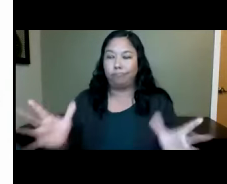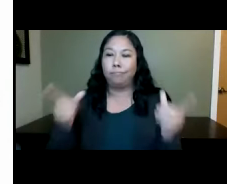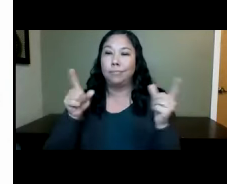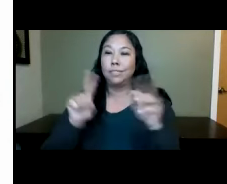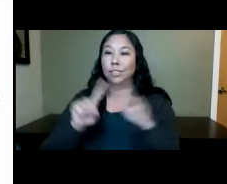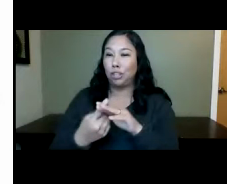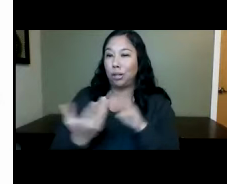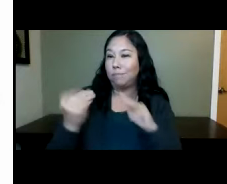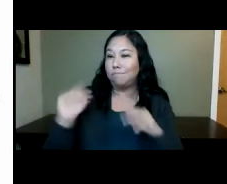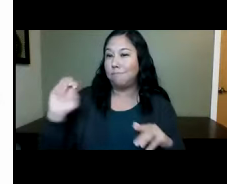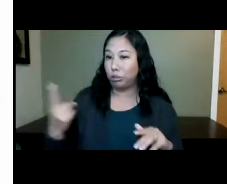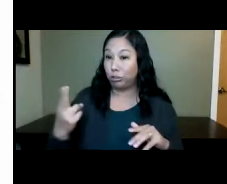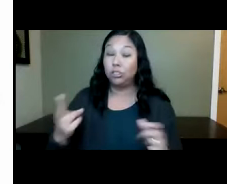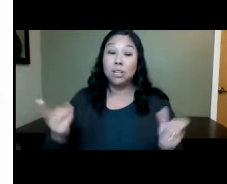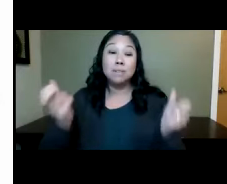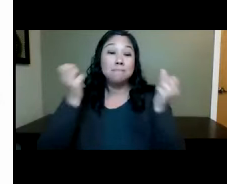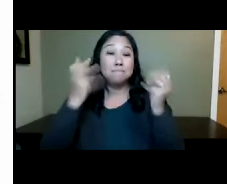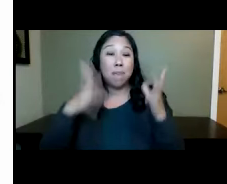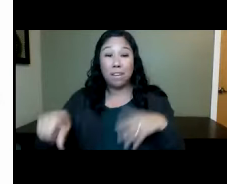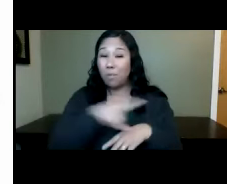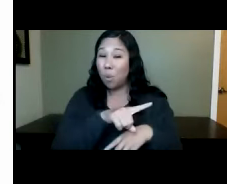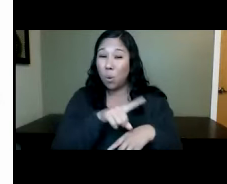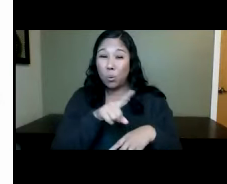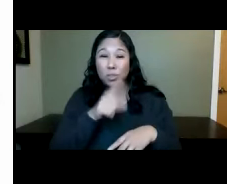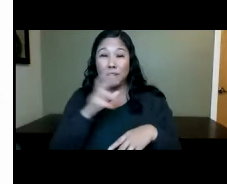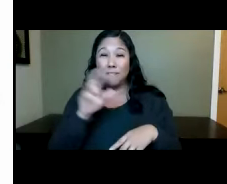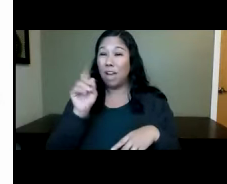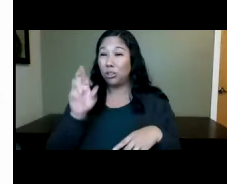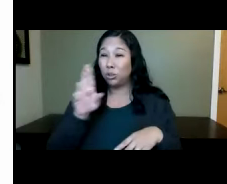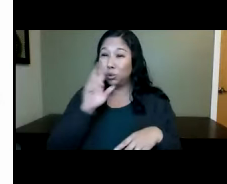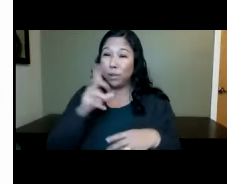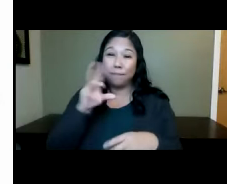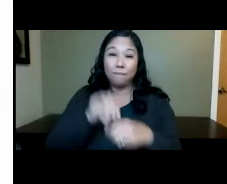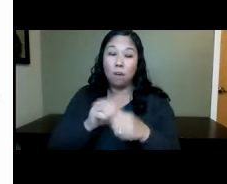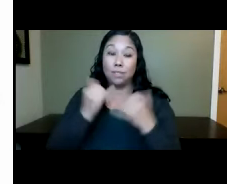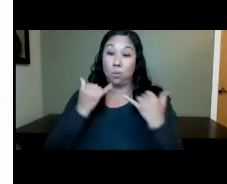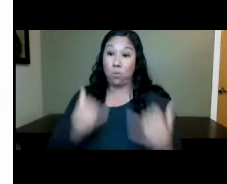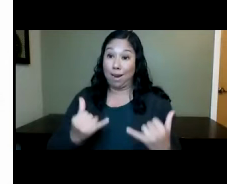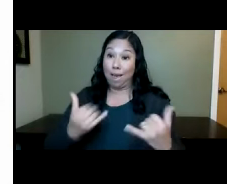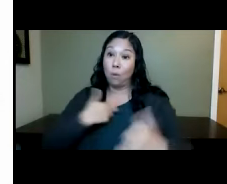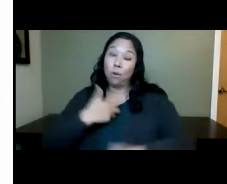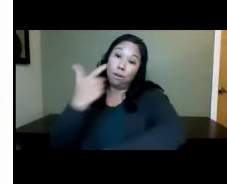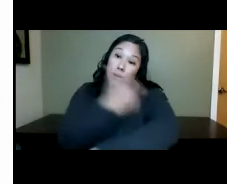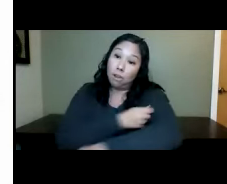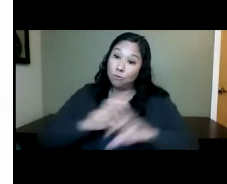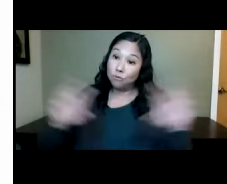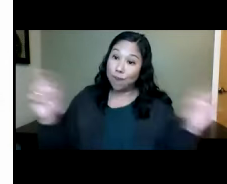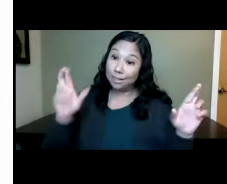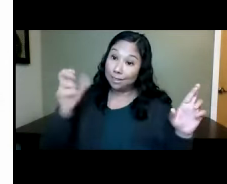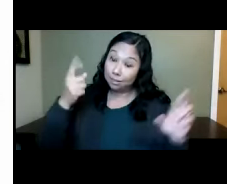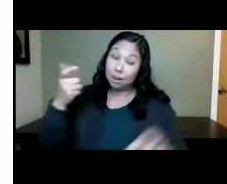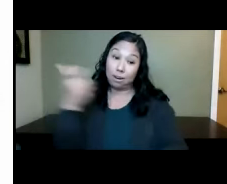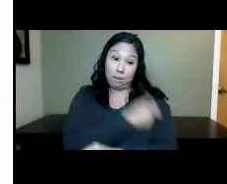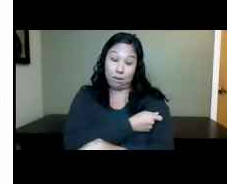And all of these factors play a role in how people are reacting now that we're at the point where the vaccine is ready. So the vaccine has been prepared in